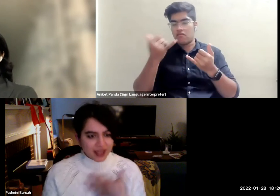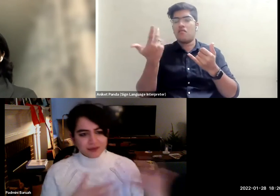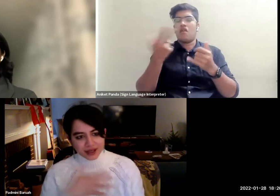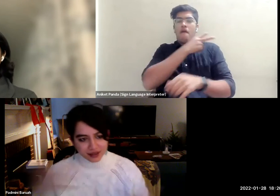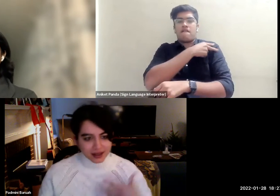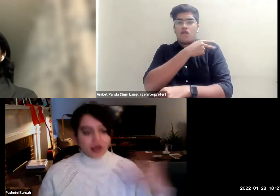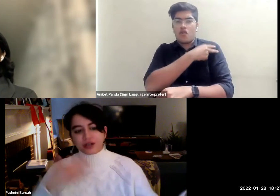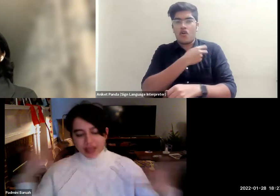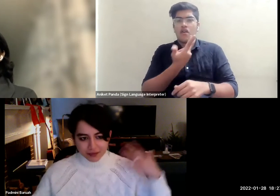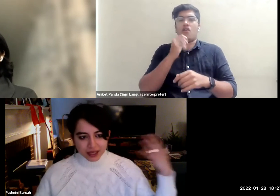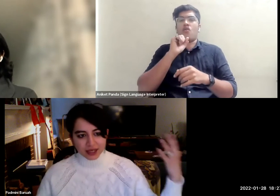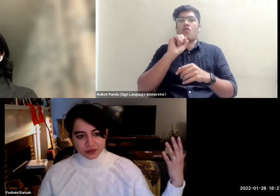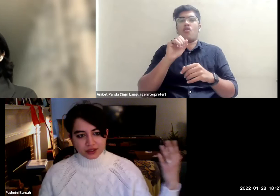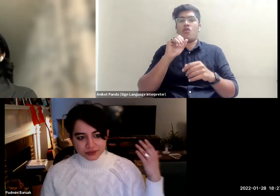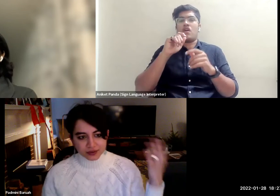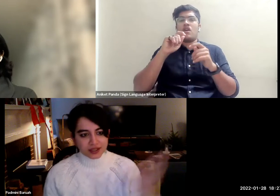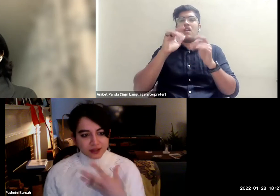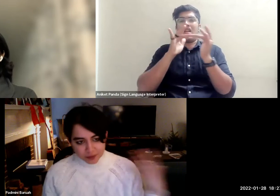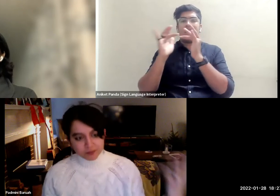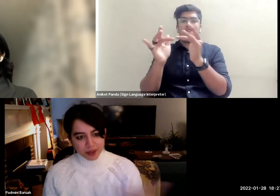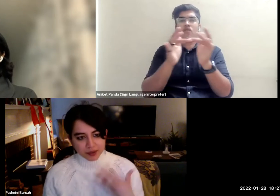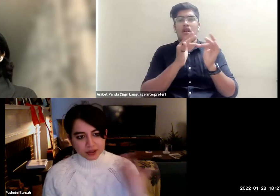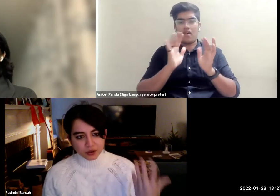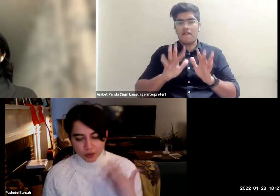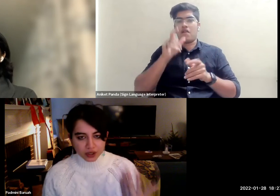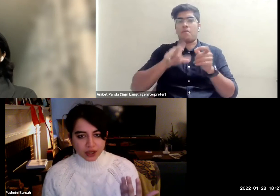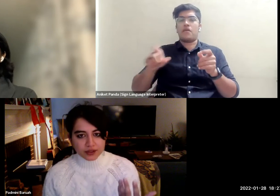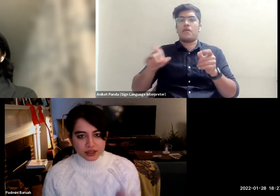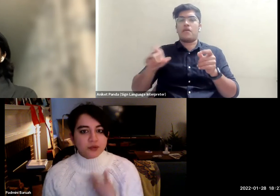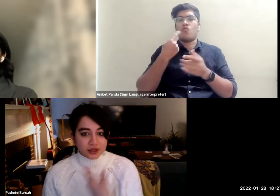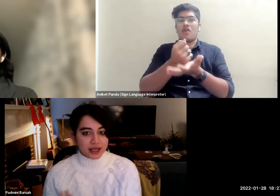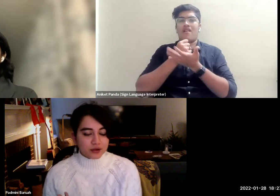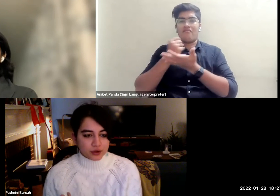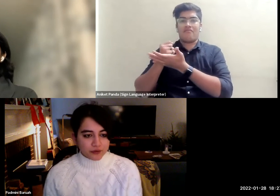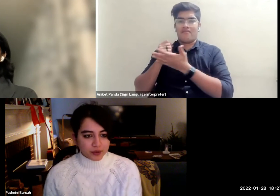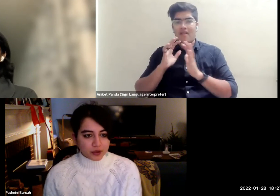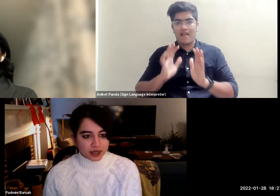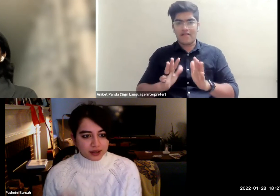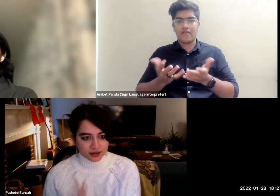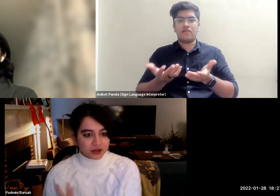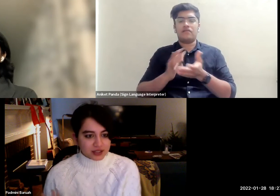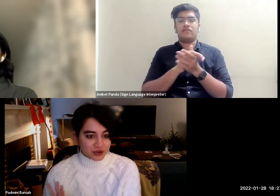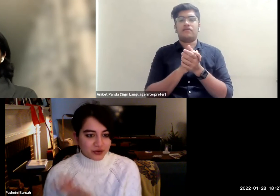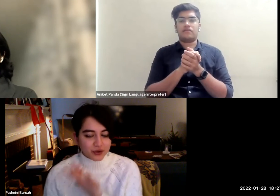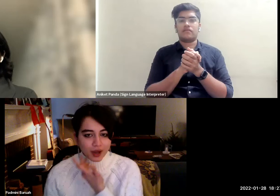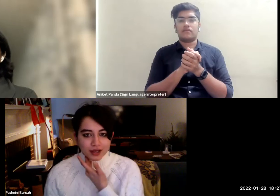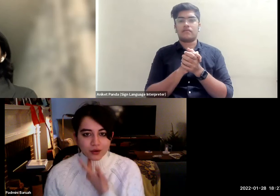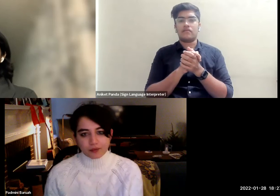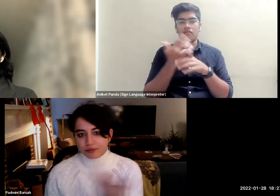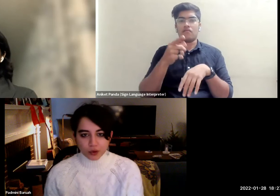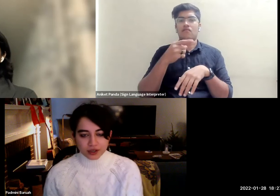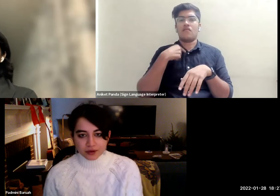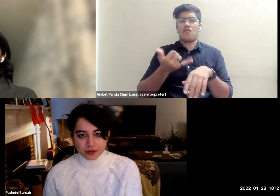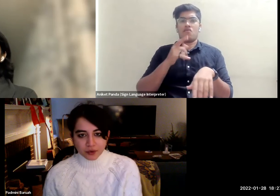sort of I already had my network of people who were working on this issue, because I also have been working on this issue for a while